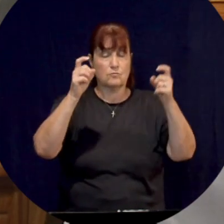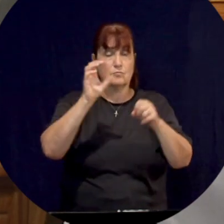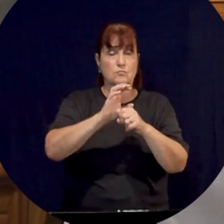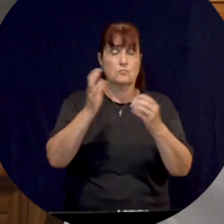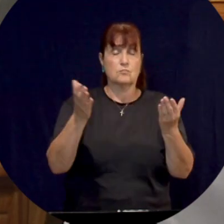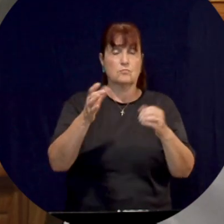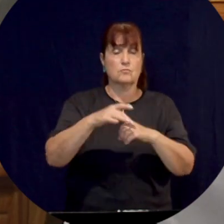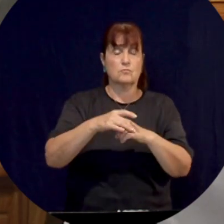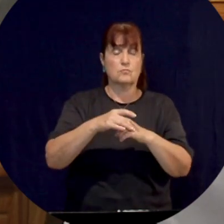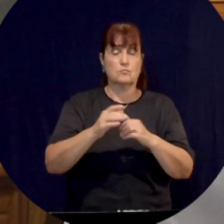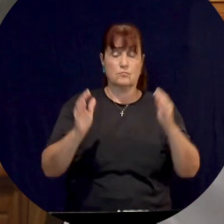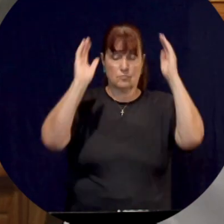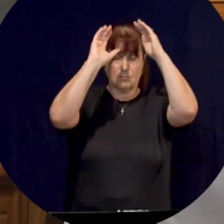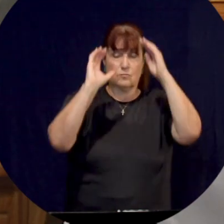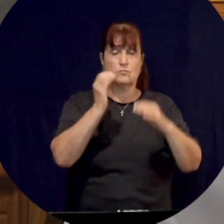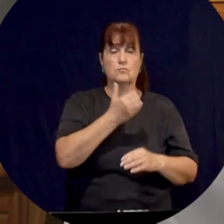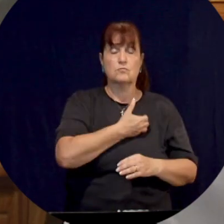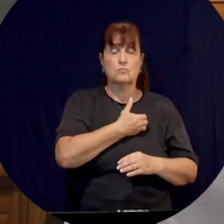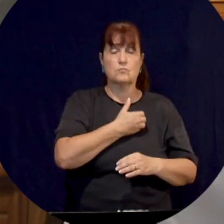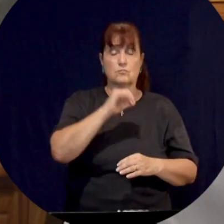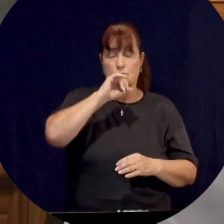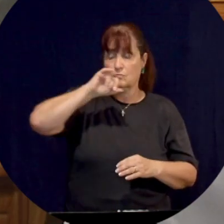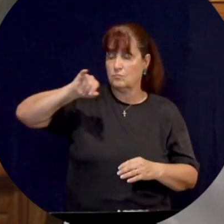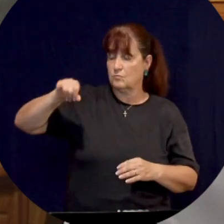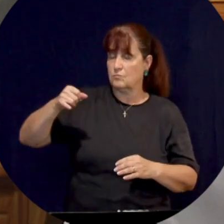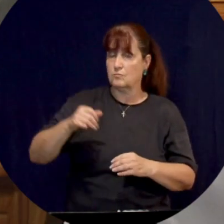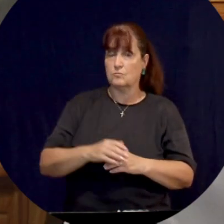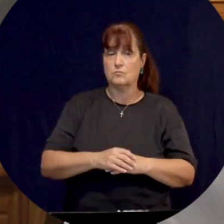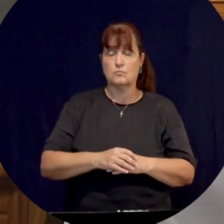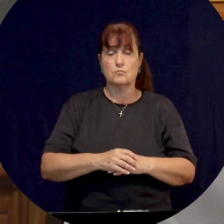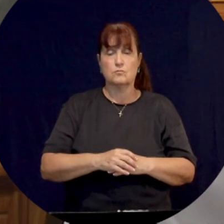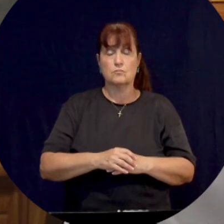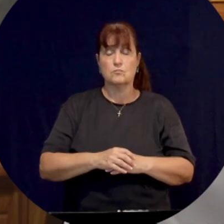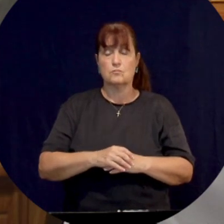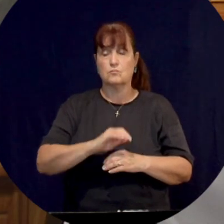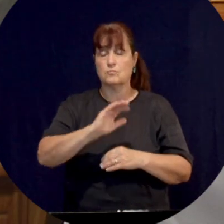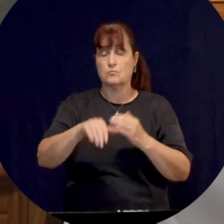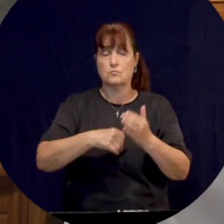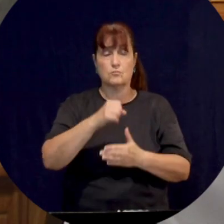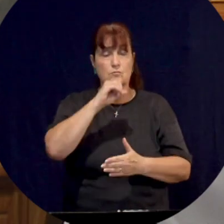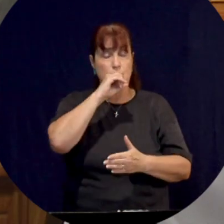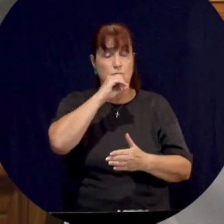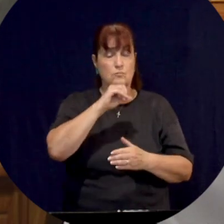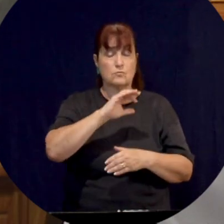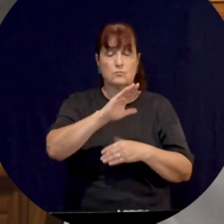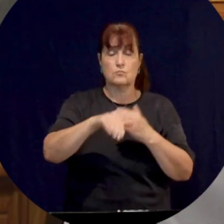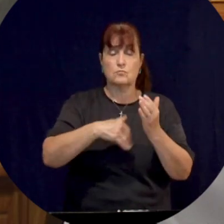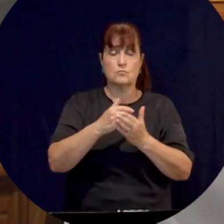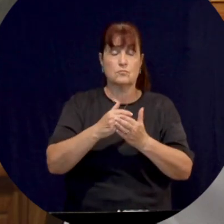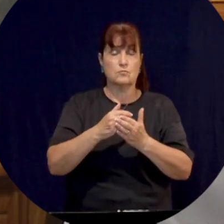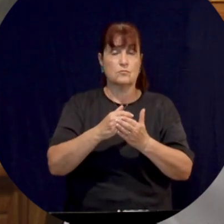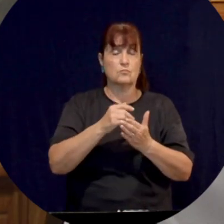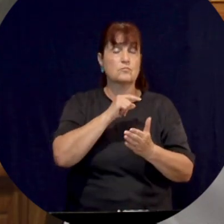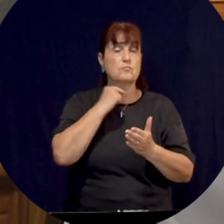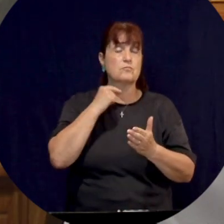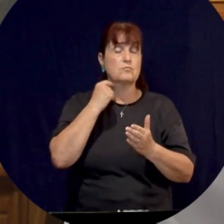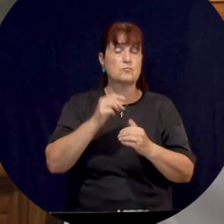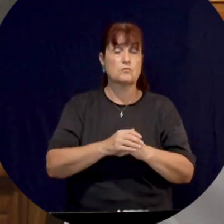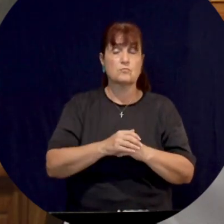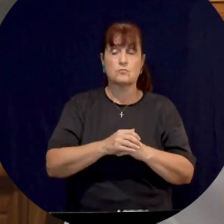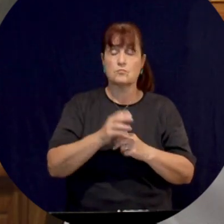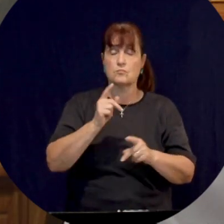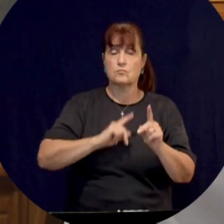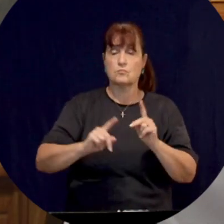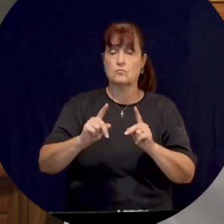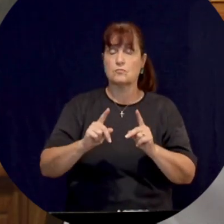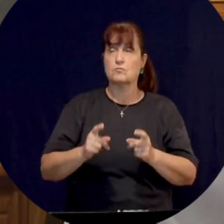with your servant Francis, our Pope, and John, our Bishop, the order of bishops and all of the clergy, and the entire people you have